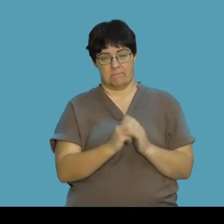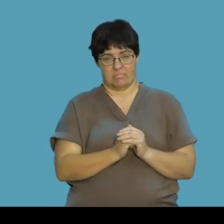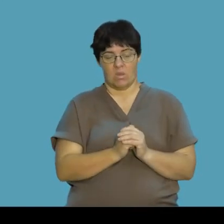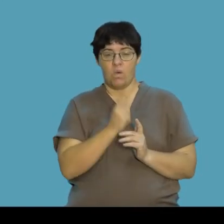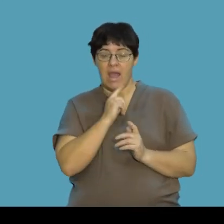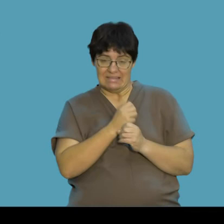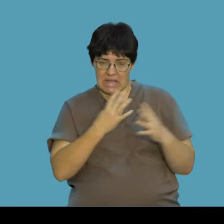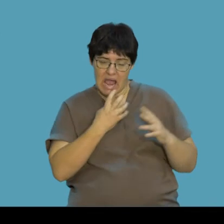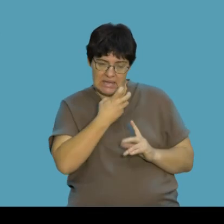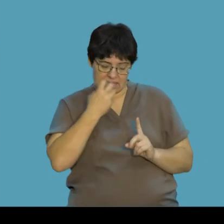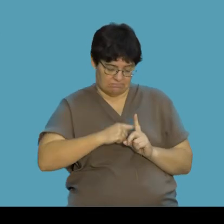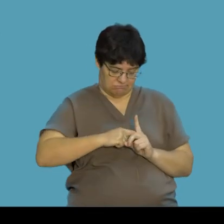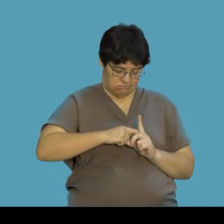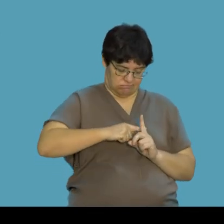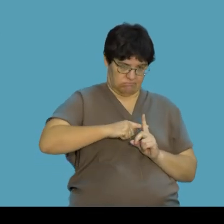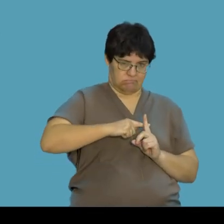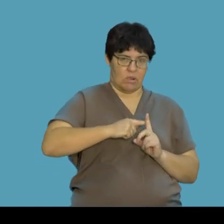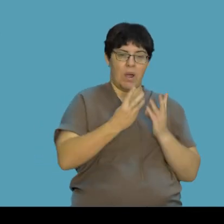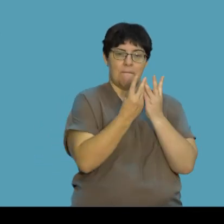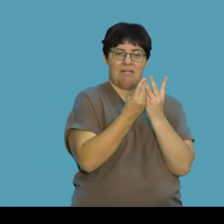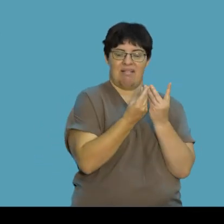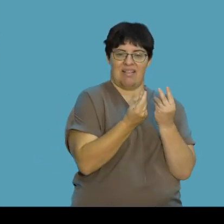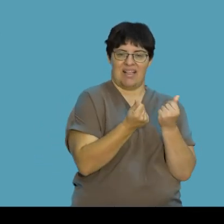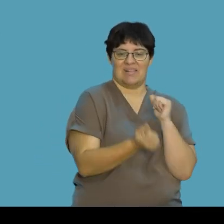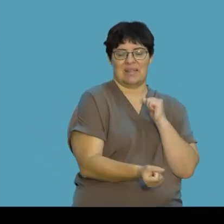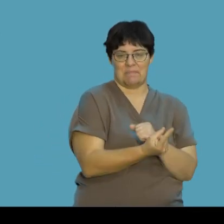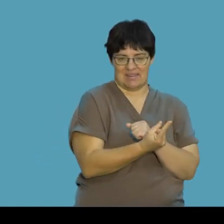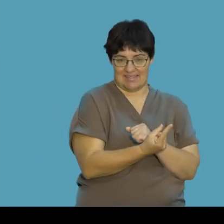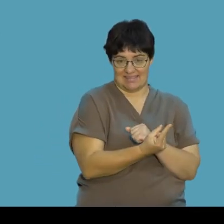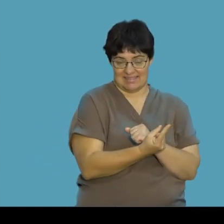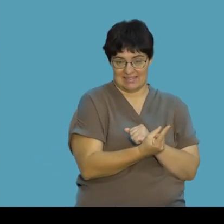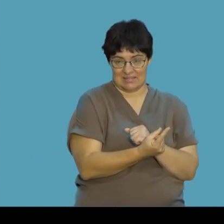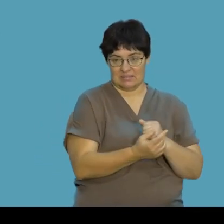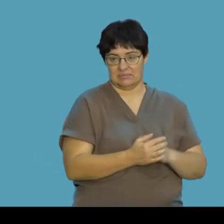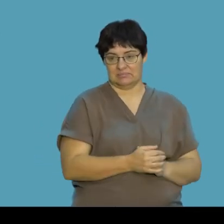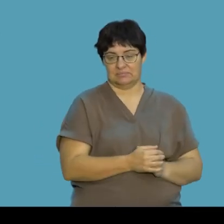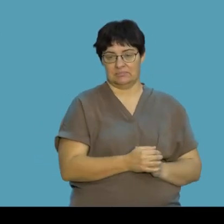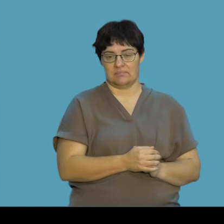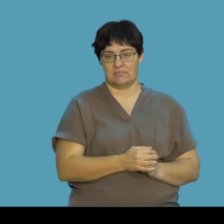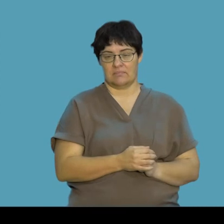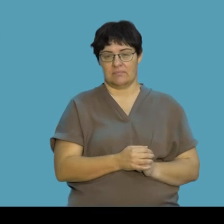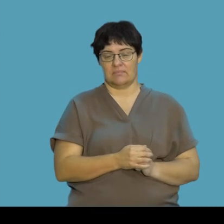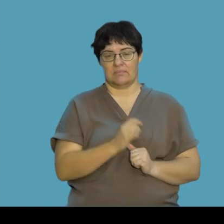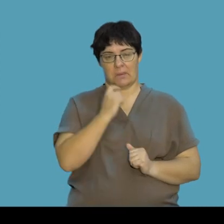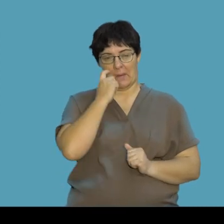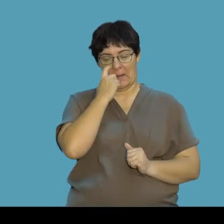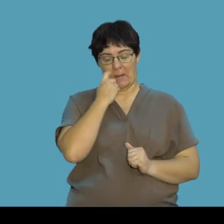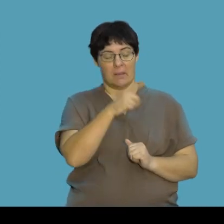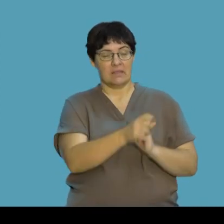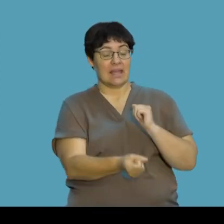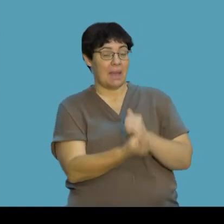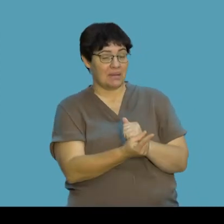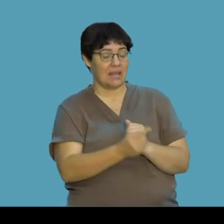the melting that was taking place. So the process of melting took place, okay? And you see that this occurred at a temperature